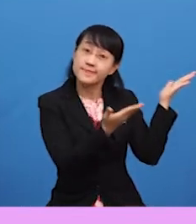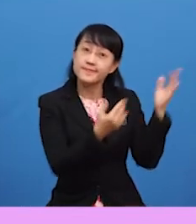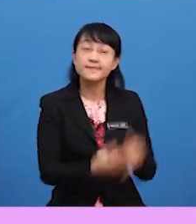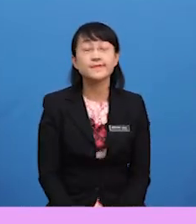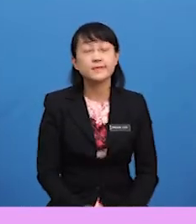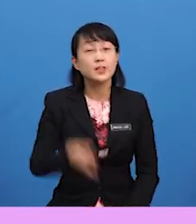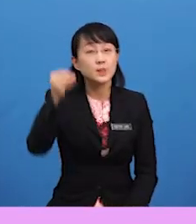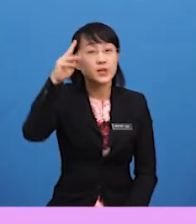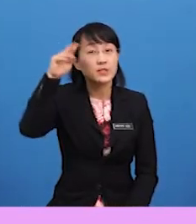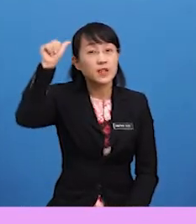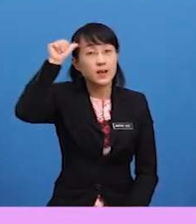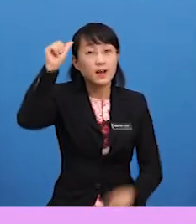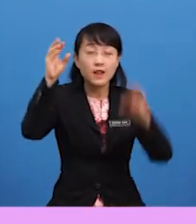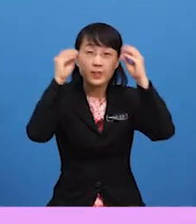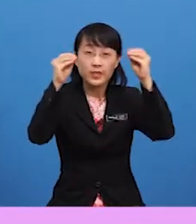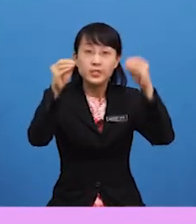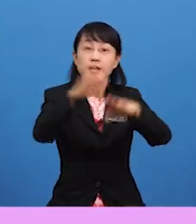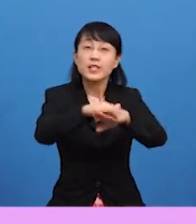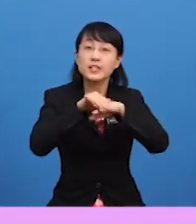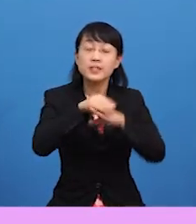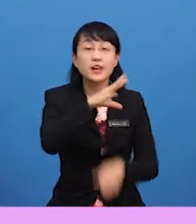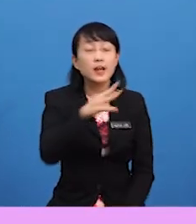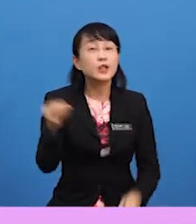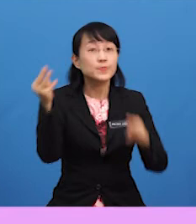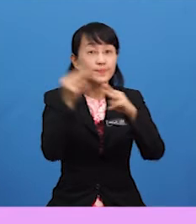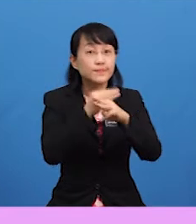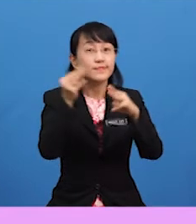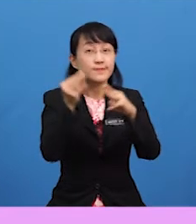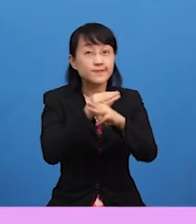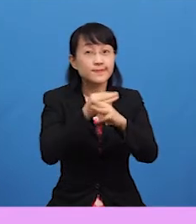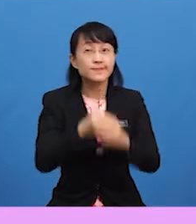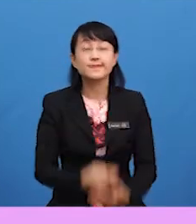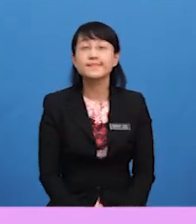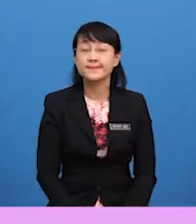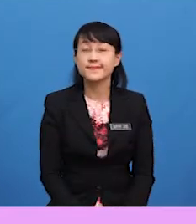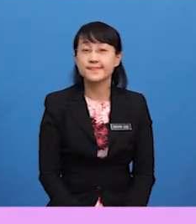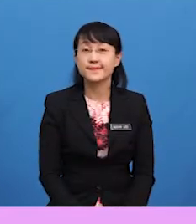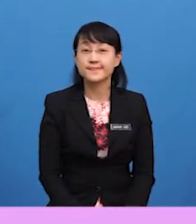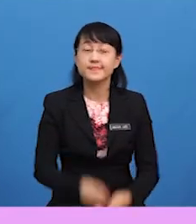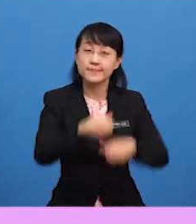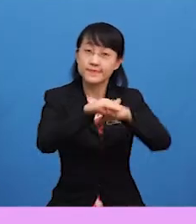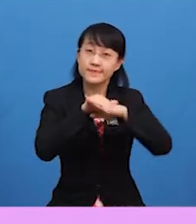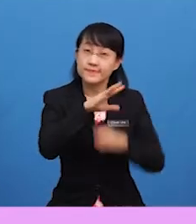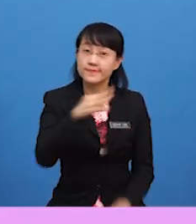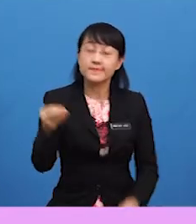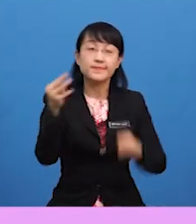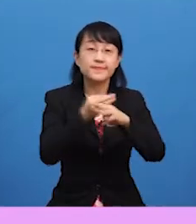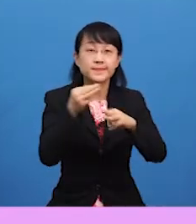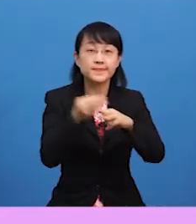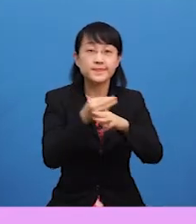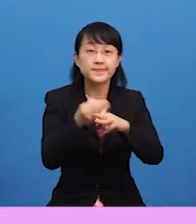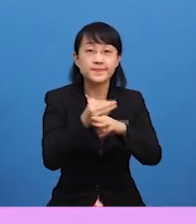Mr. Alex teaches English and math. English and math are